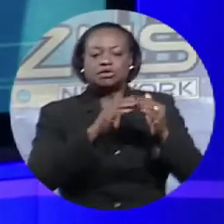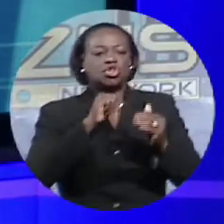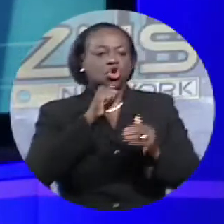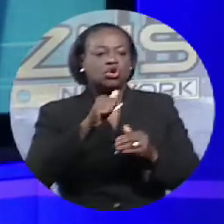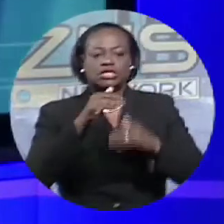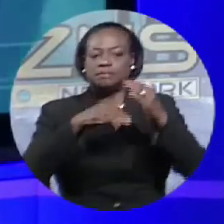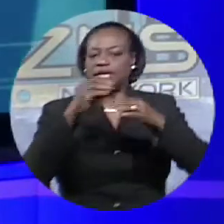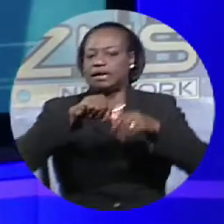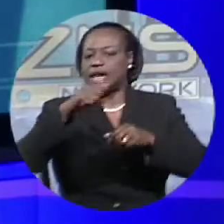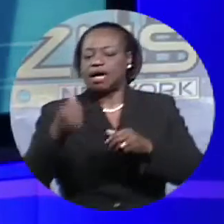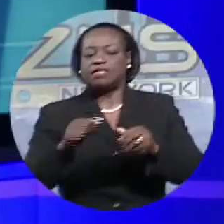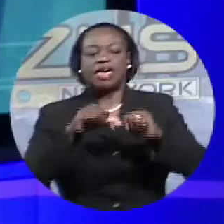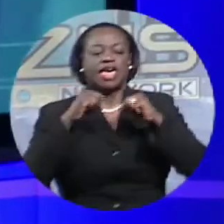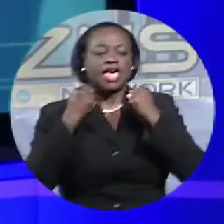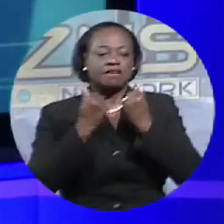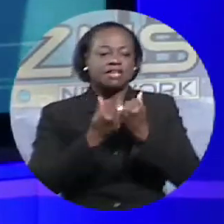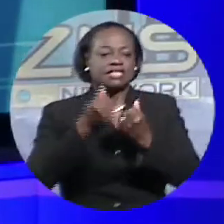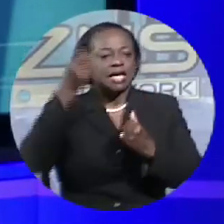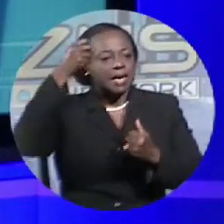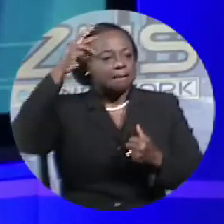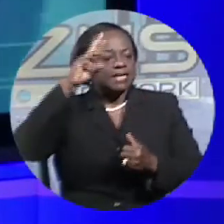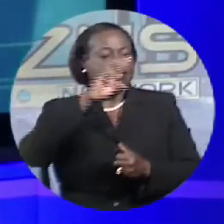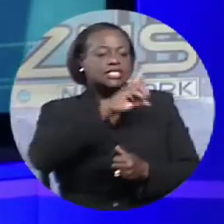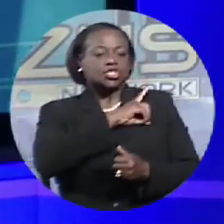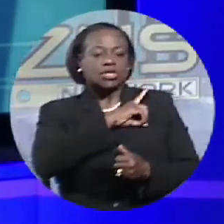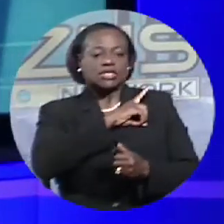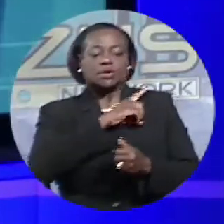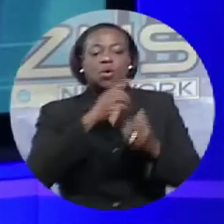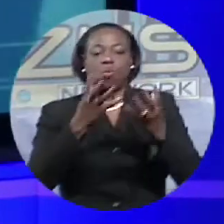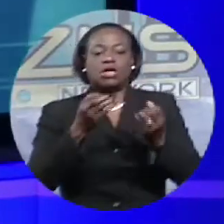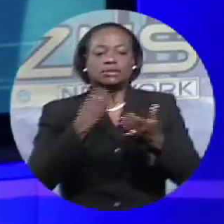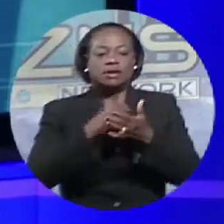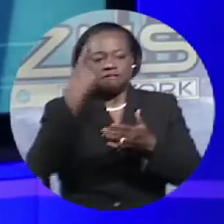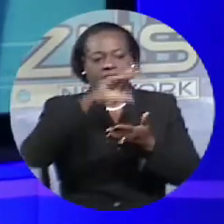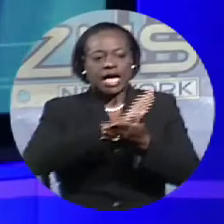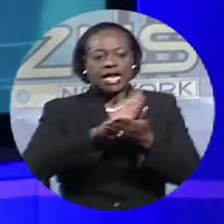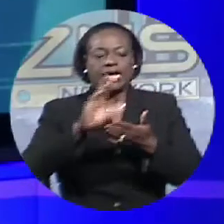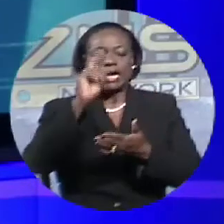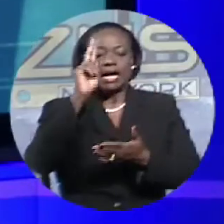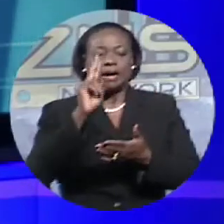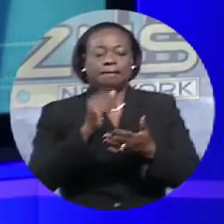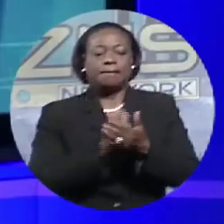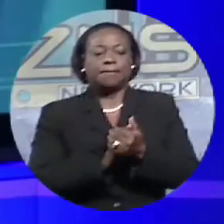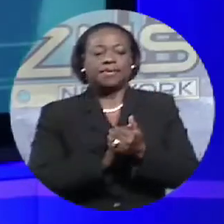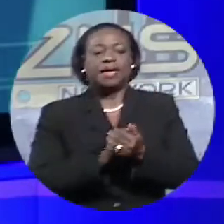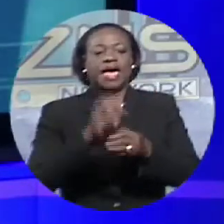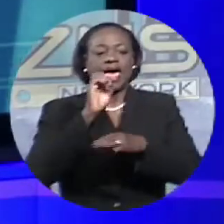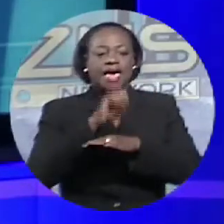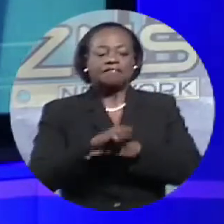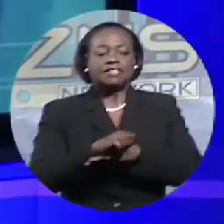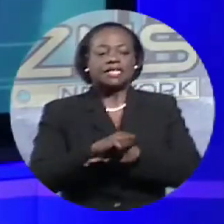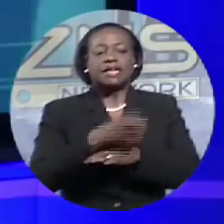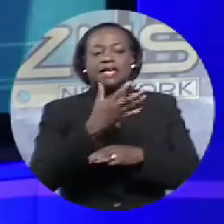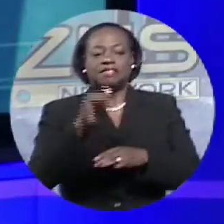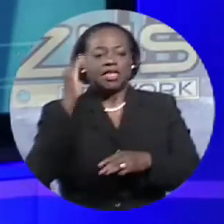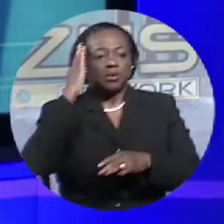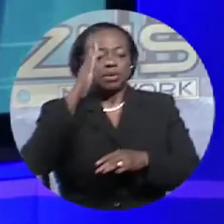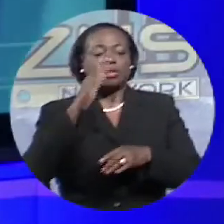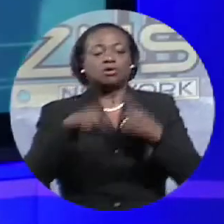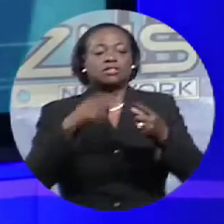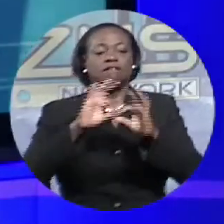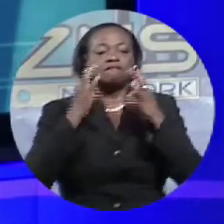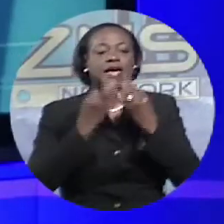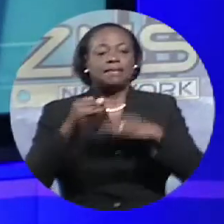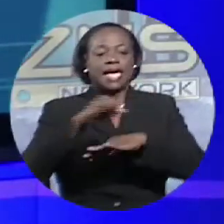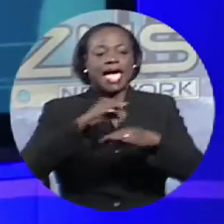budget, Minister Dorset hopes to secure funding for cleanup efforts and says his ministry will be hitting the family islands on this vexing issue